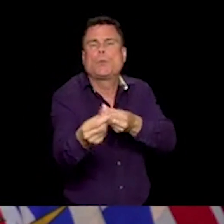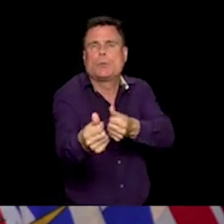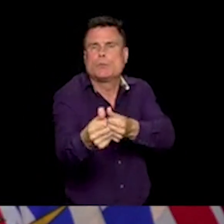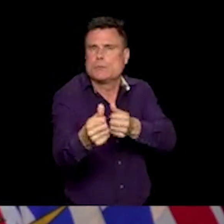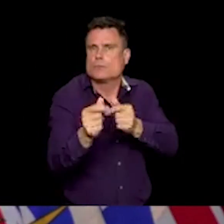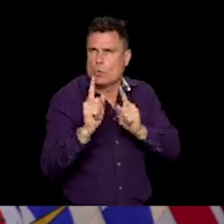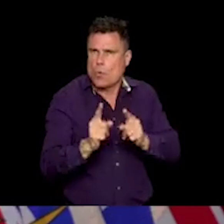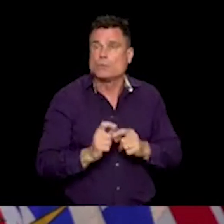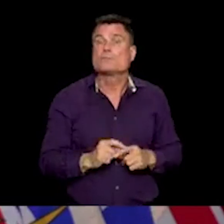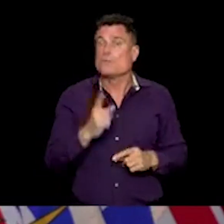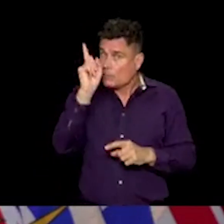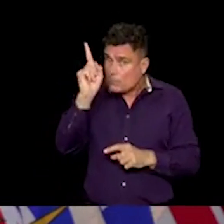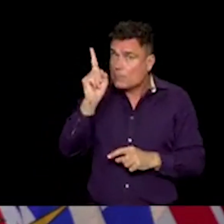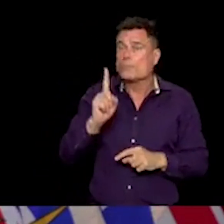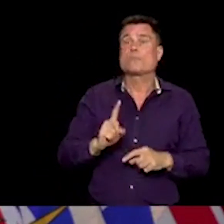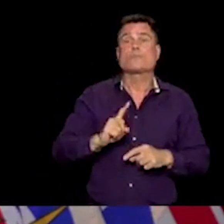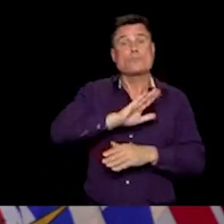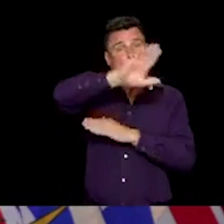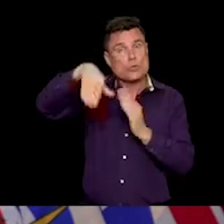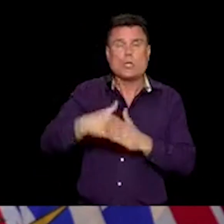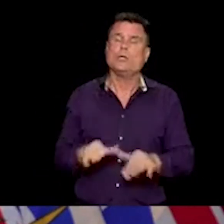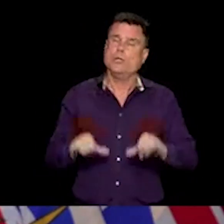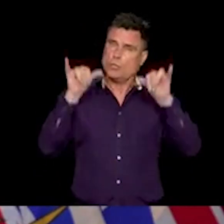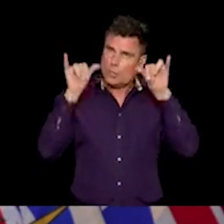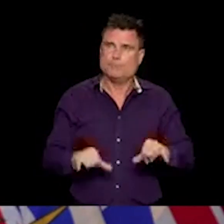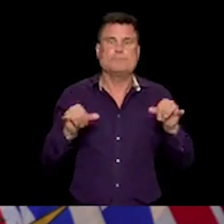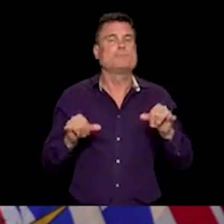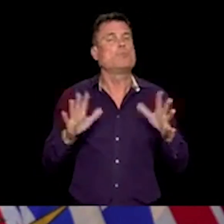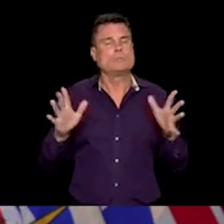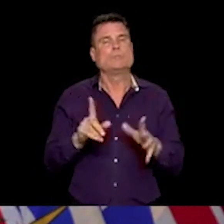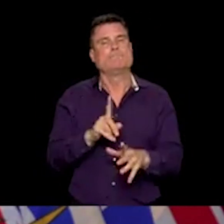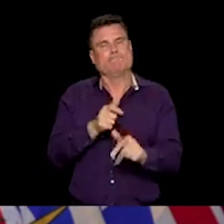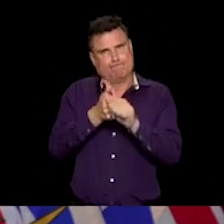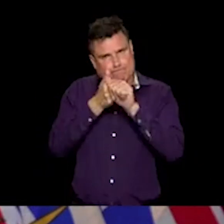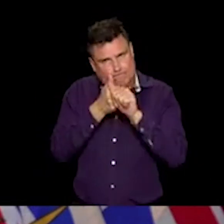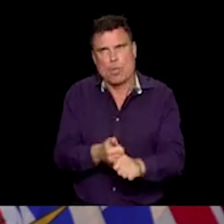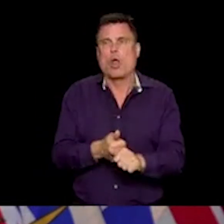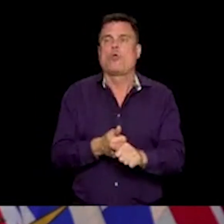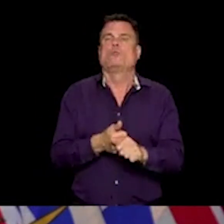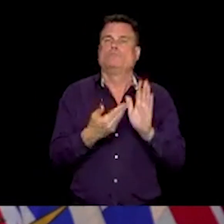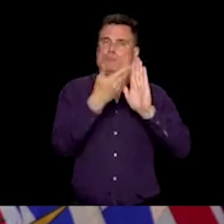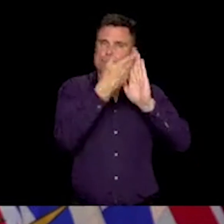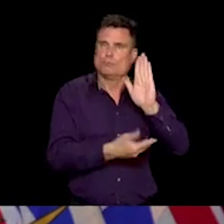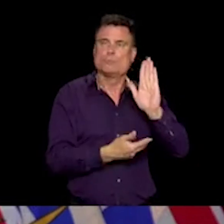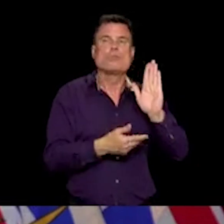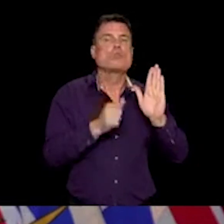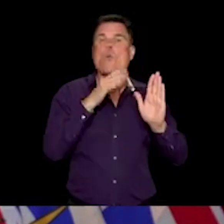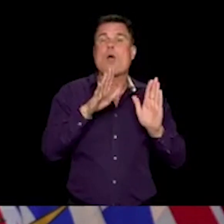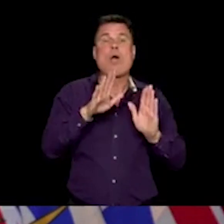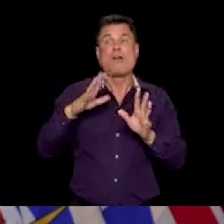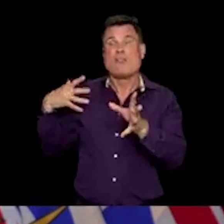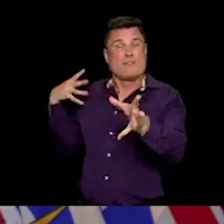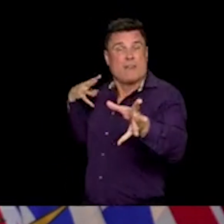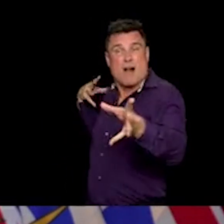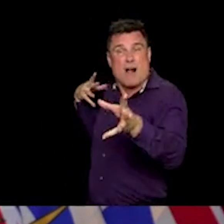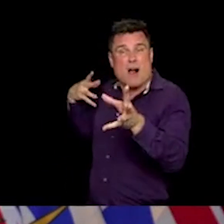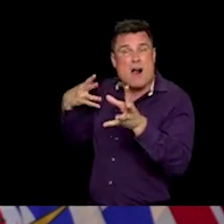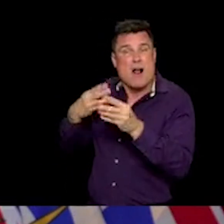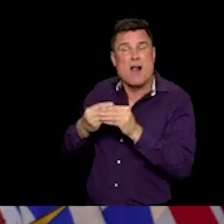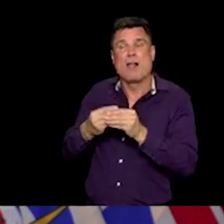WorkSafe BC, your local environmental health office and public health officers. We'll work out the kinks over the coming weeks as